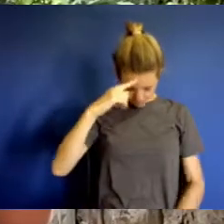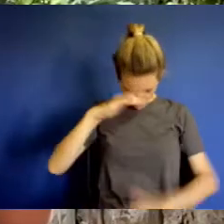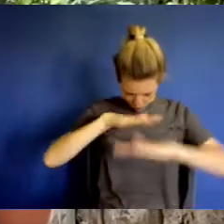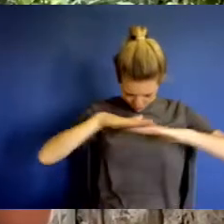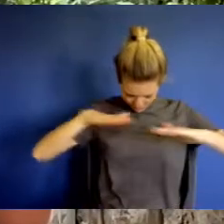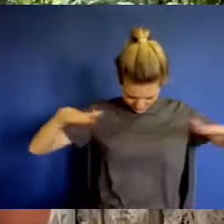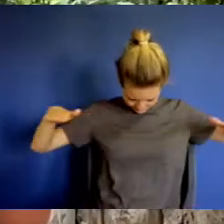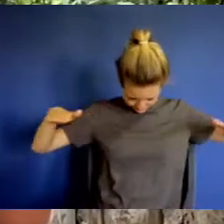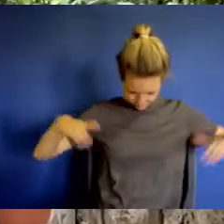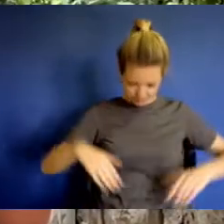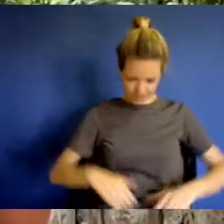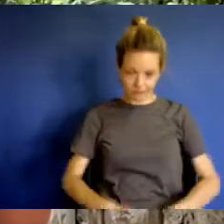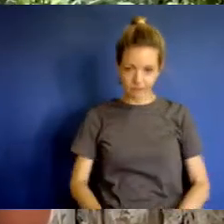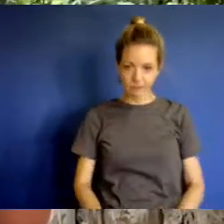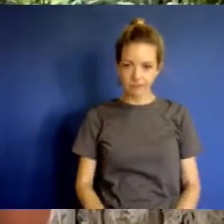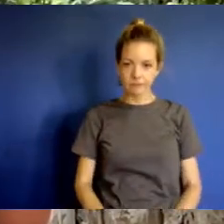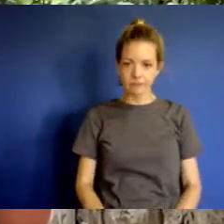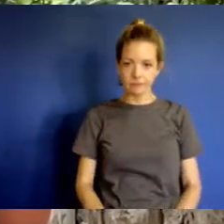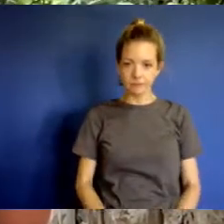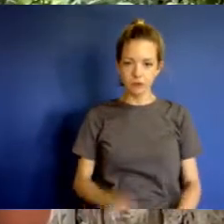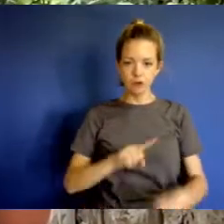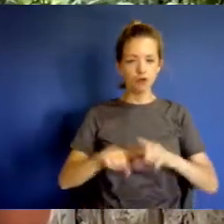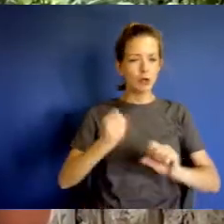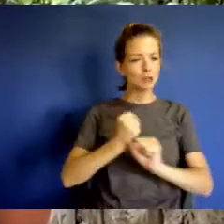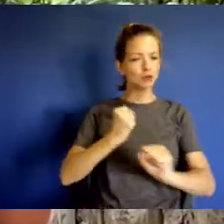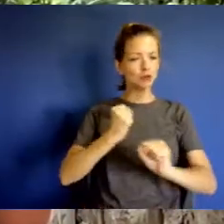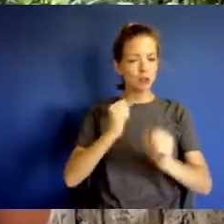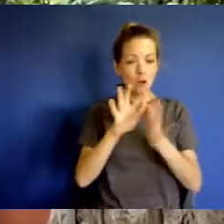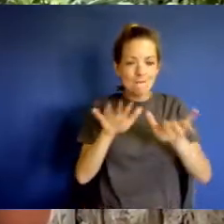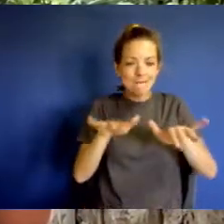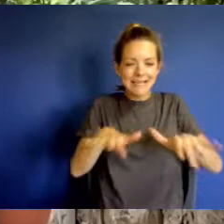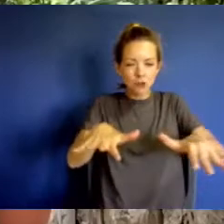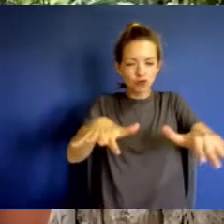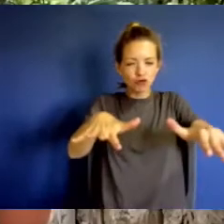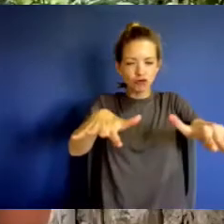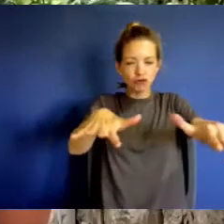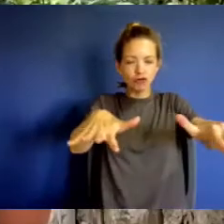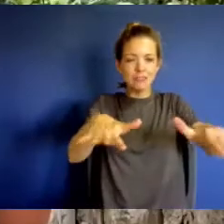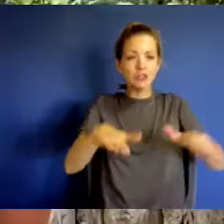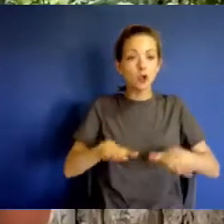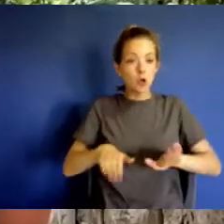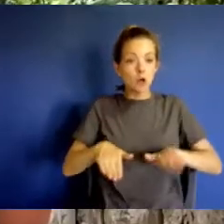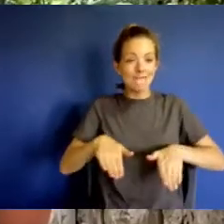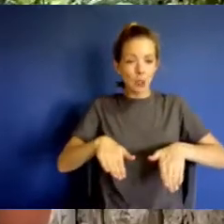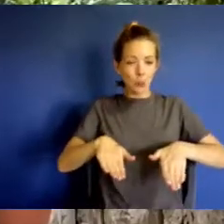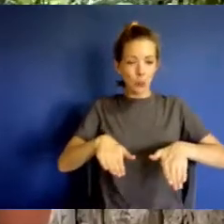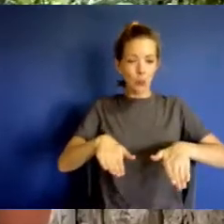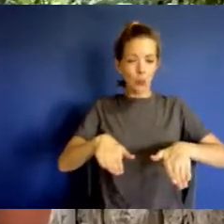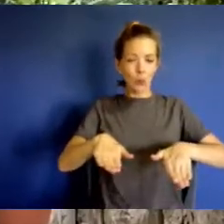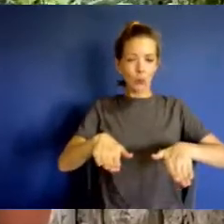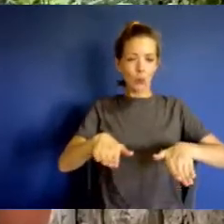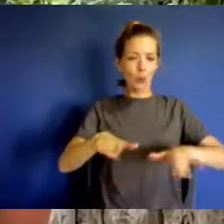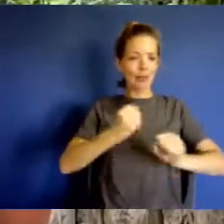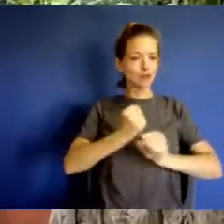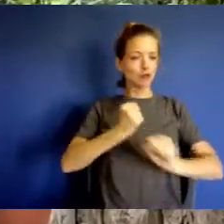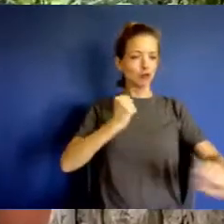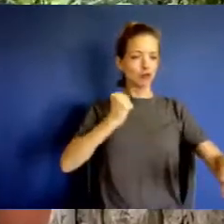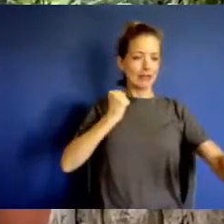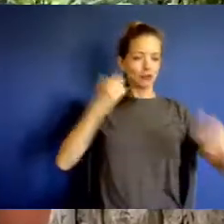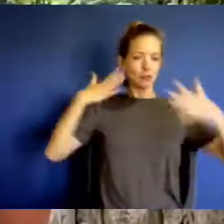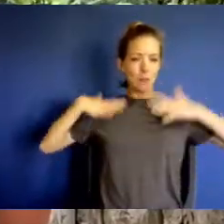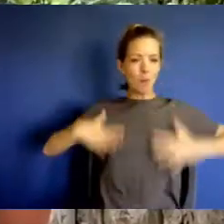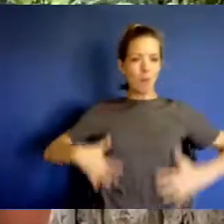on the mat. And first of all, just have a little stretch. So fingertips reaching forwards and toes reaching